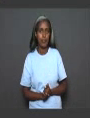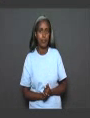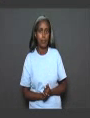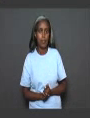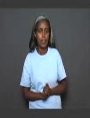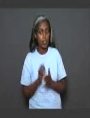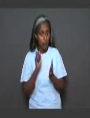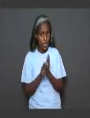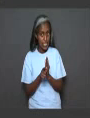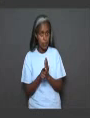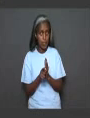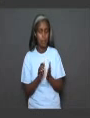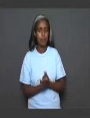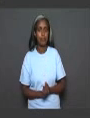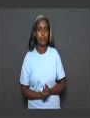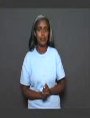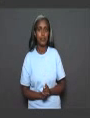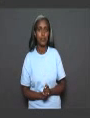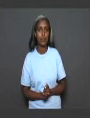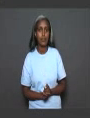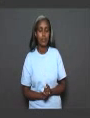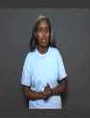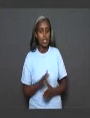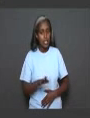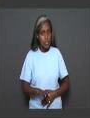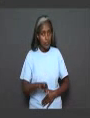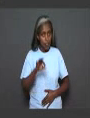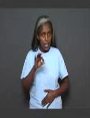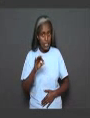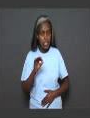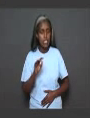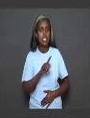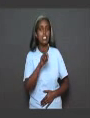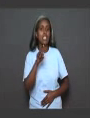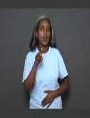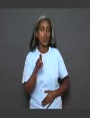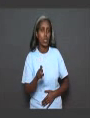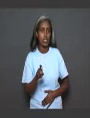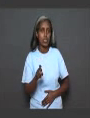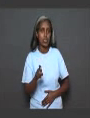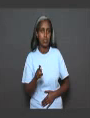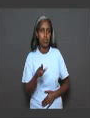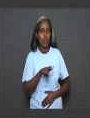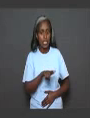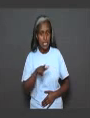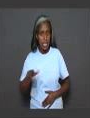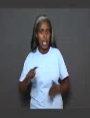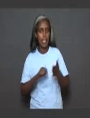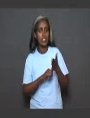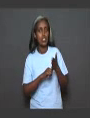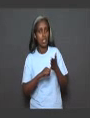For example, let us find the equation of the line